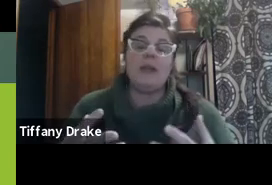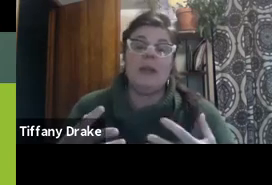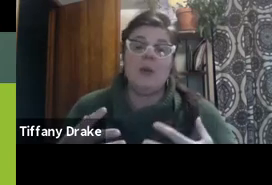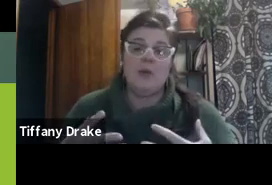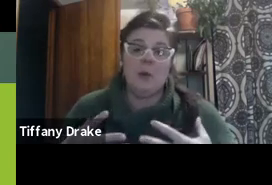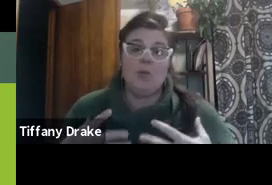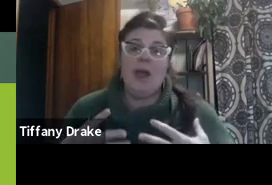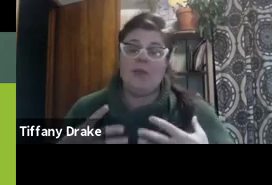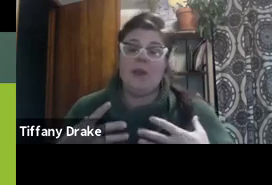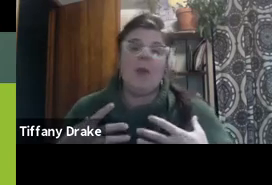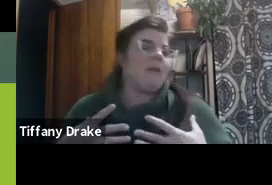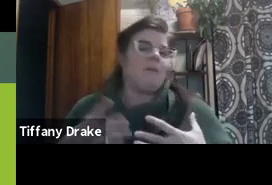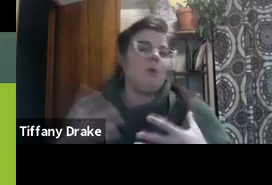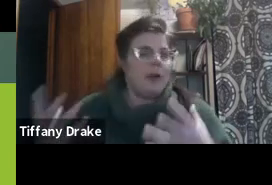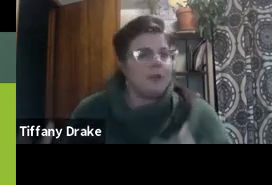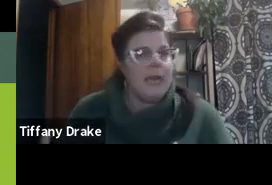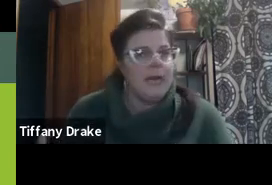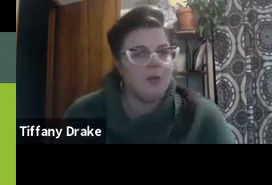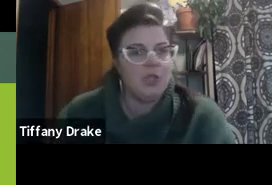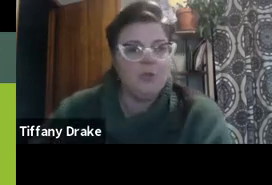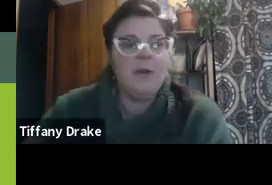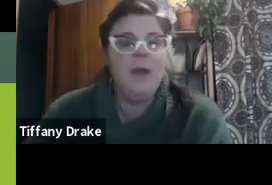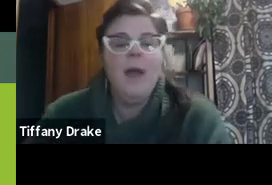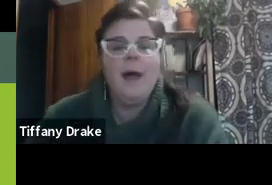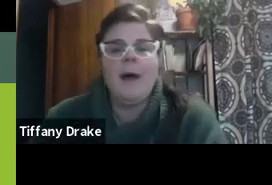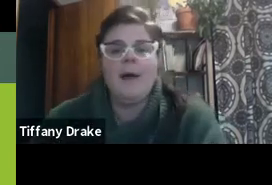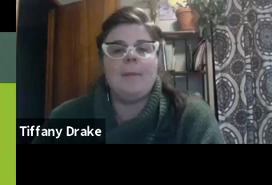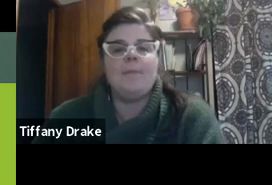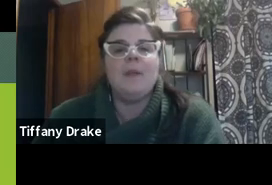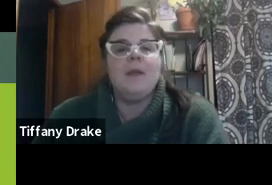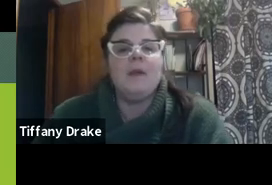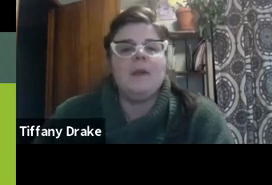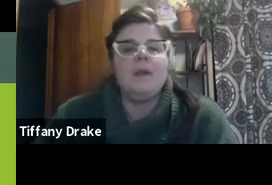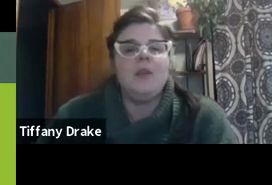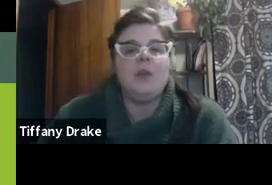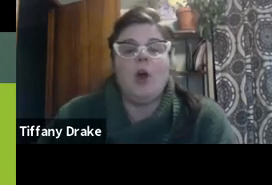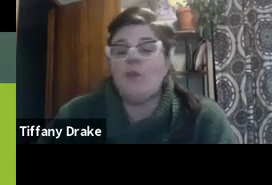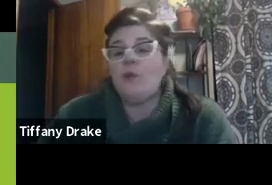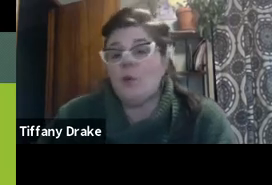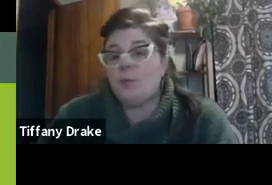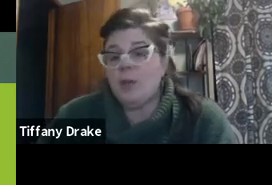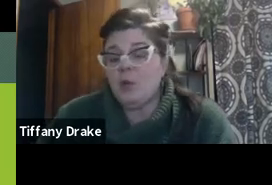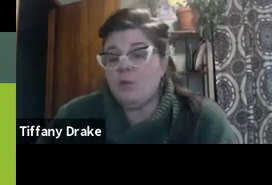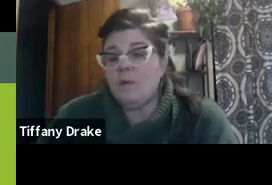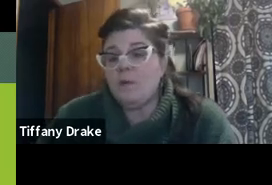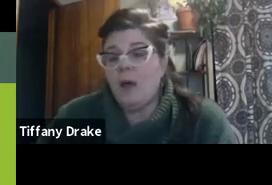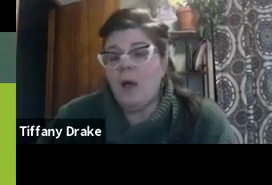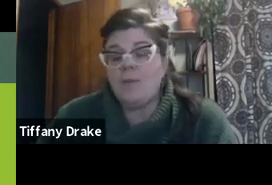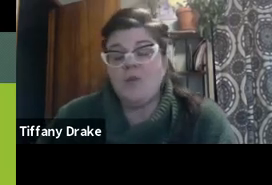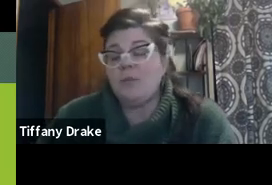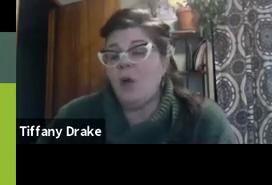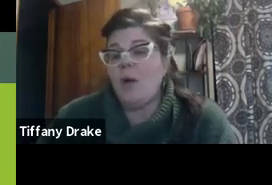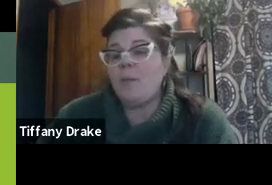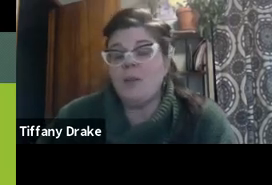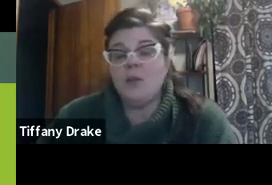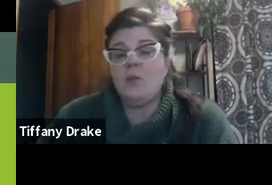into regulating with their breath in a way that's more entertaining for children. you can also do it with balloons. You